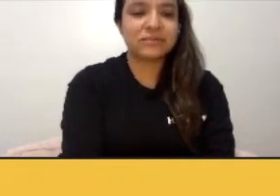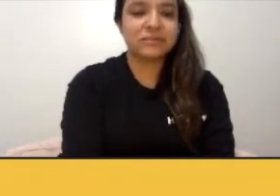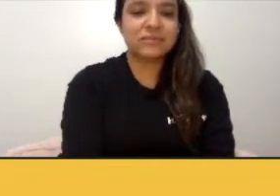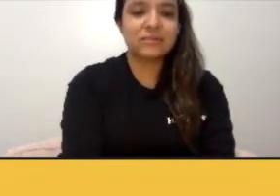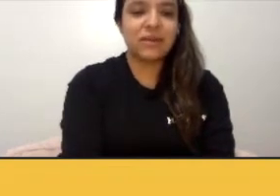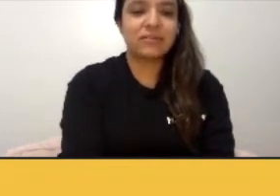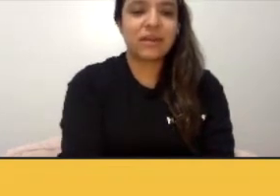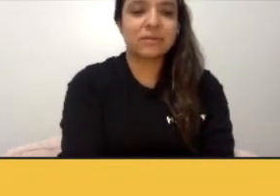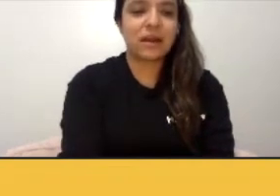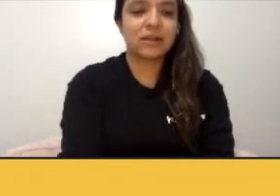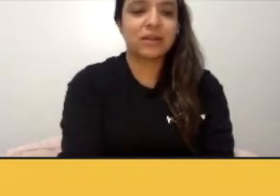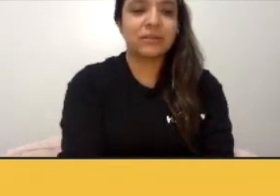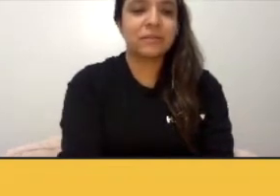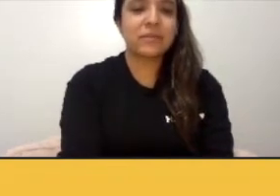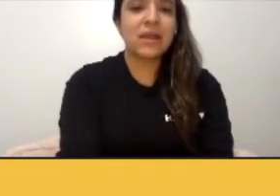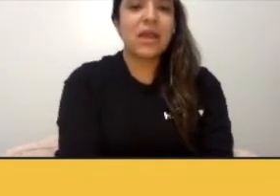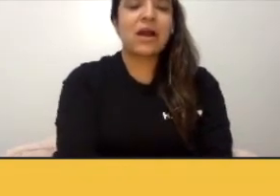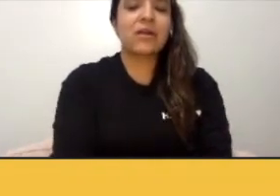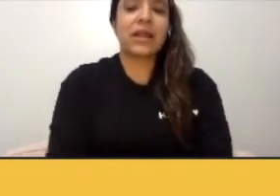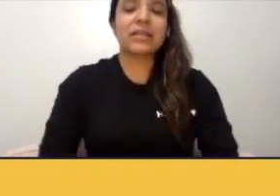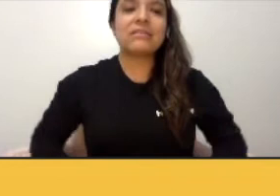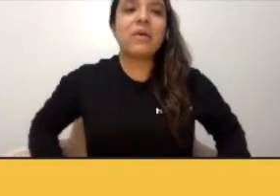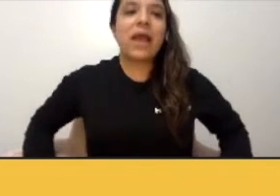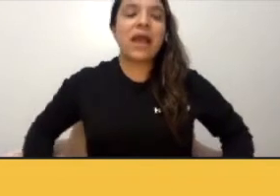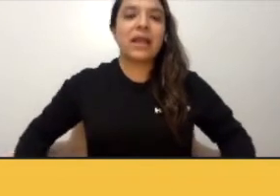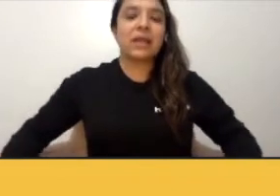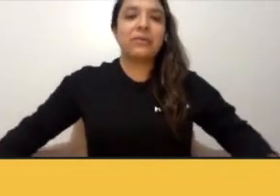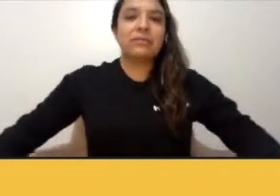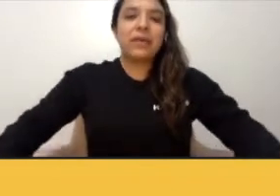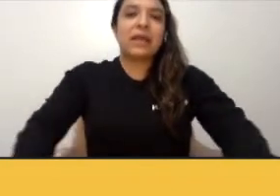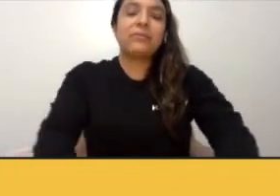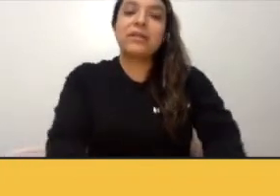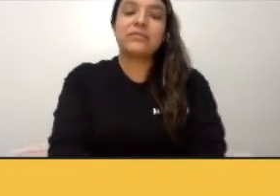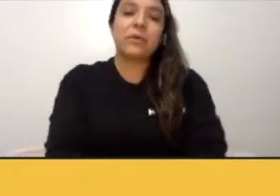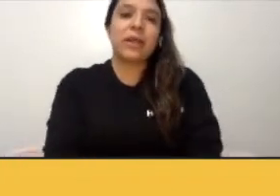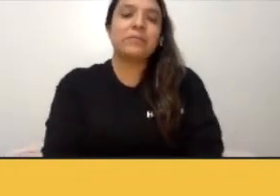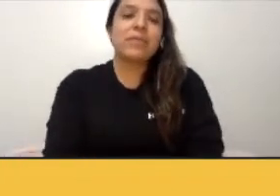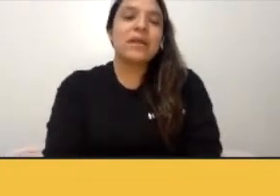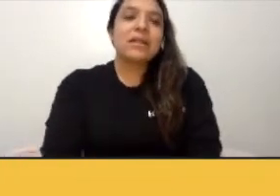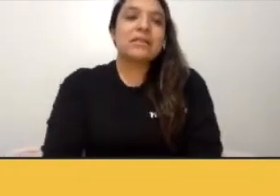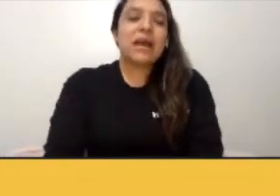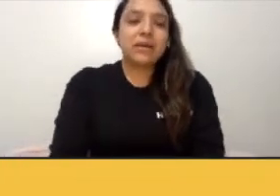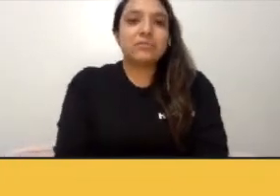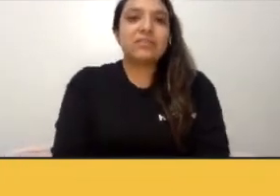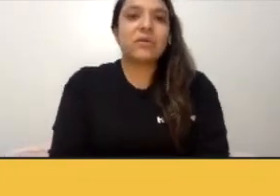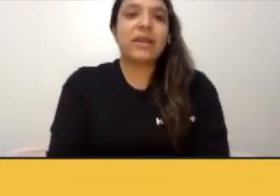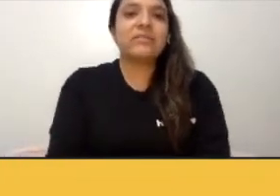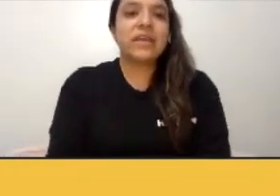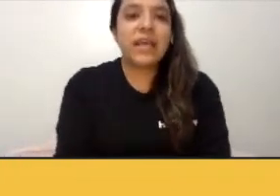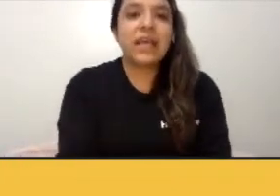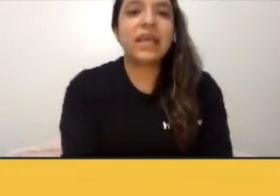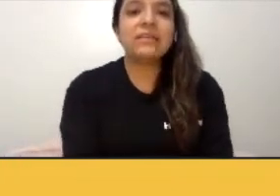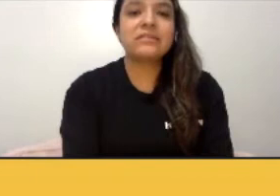chunk. Great job, scholars. All right, let's go ahead and read a story. The title of a story